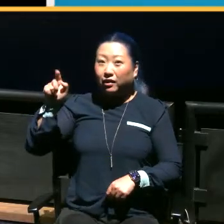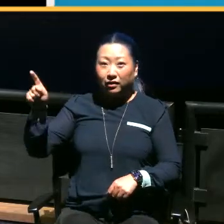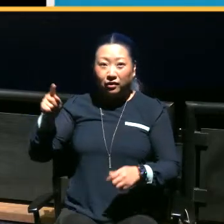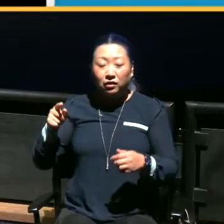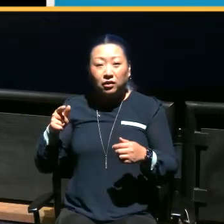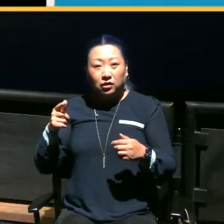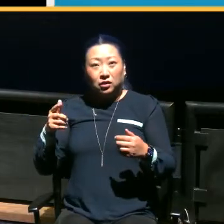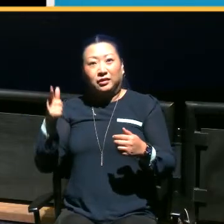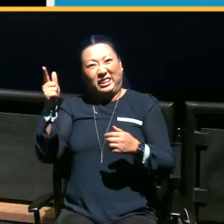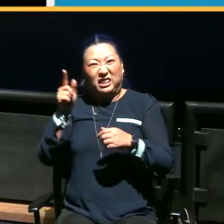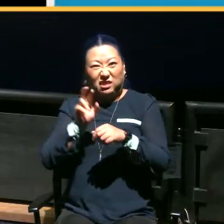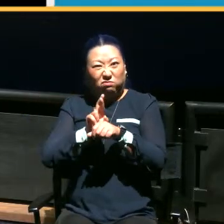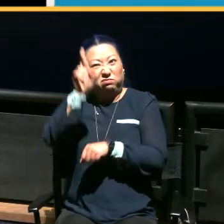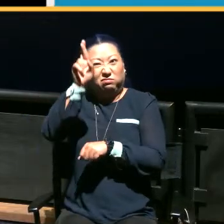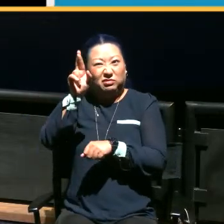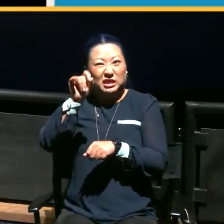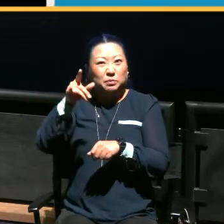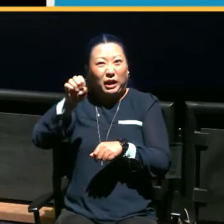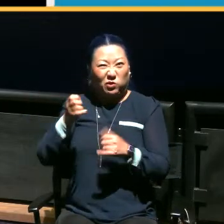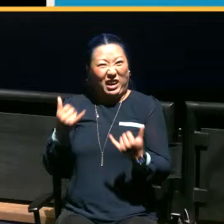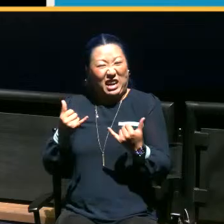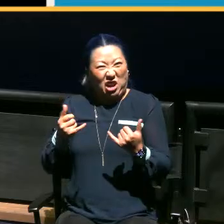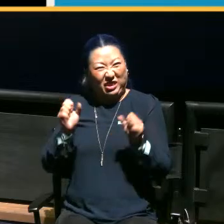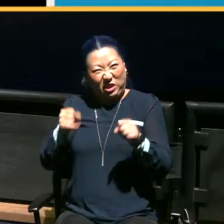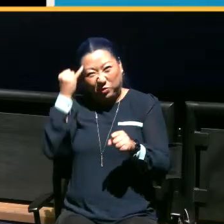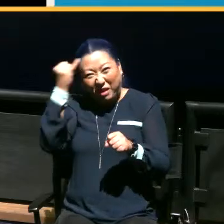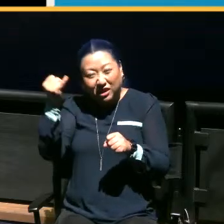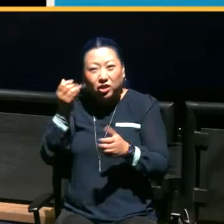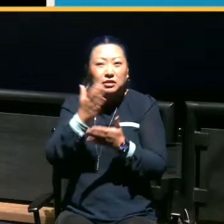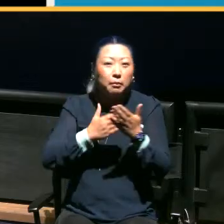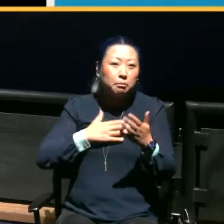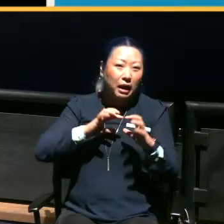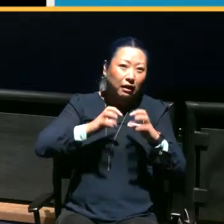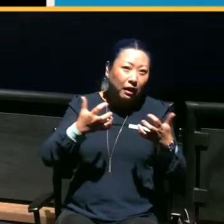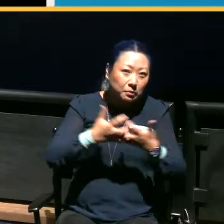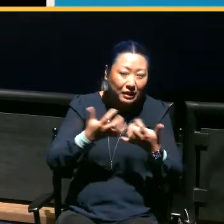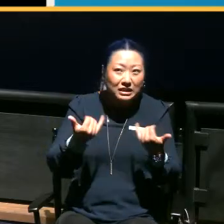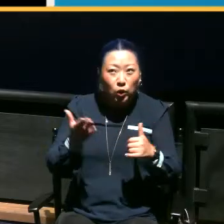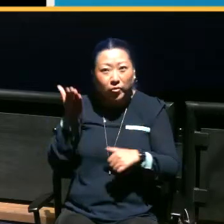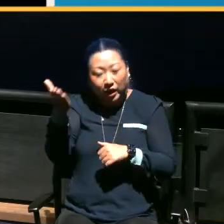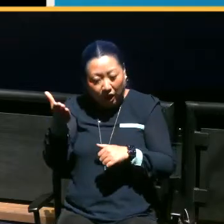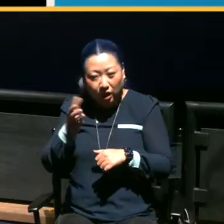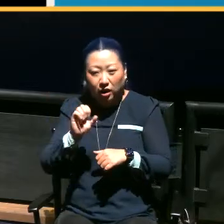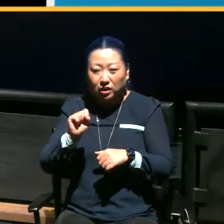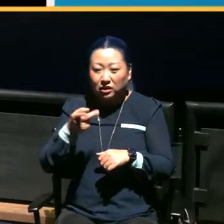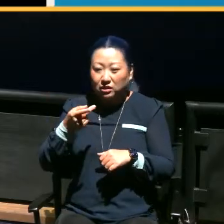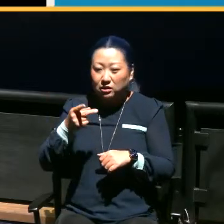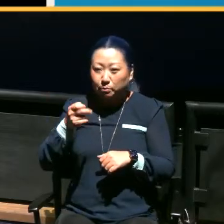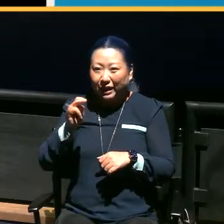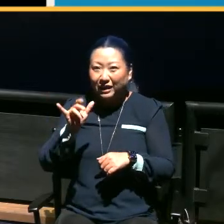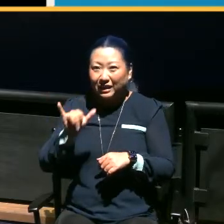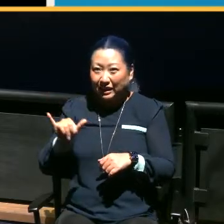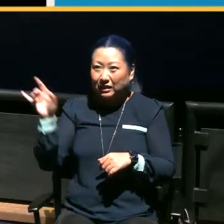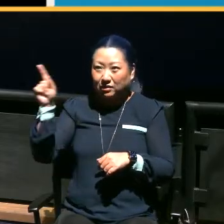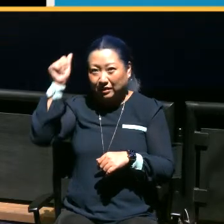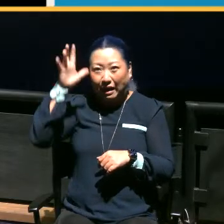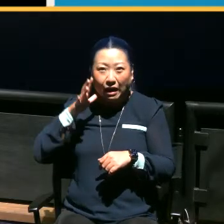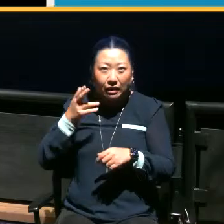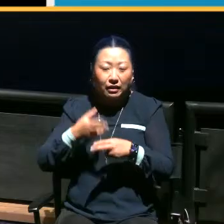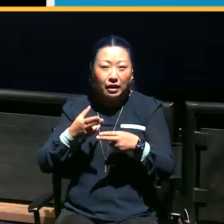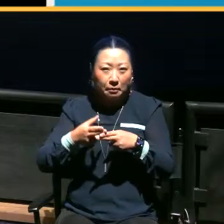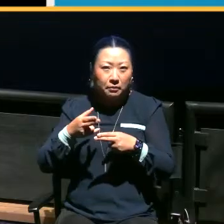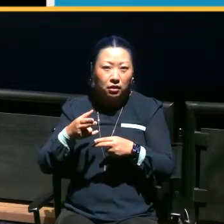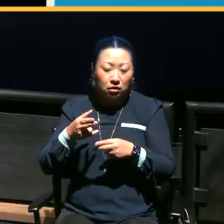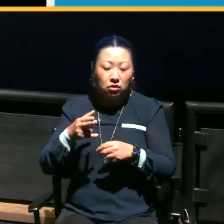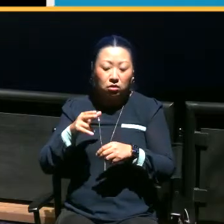in space right now. Can you imagine? So some of my classmates are still there. Spanky's on the ISS right now. He called me